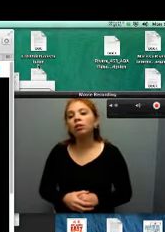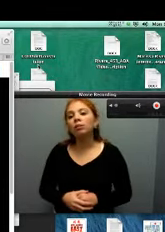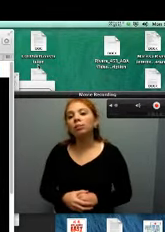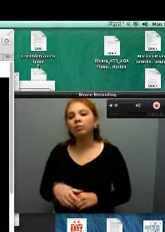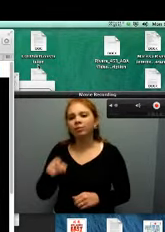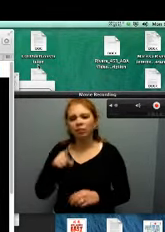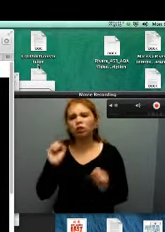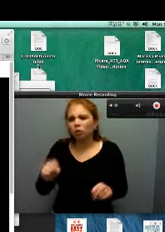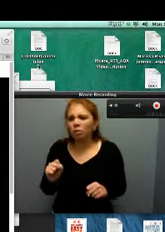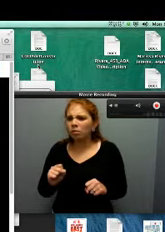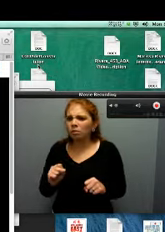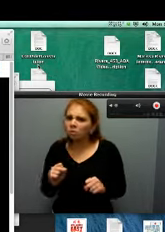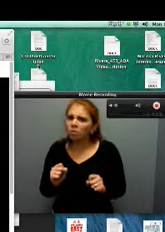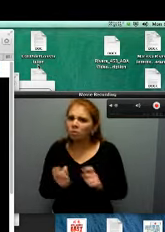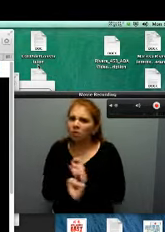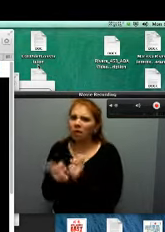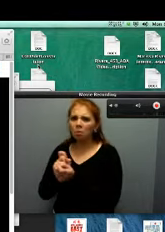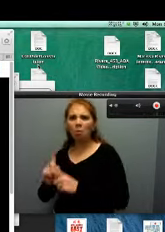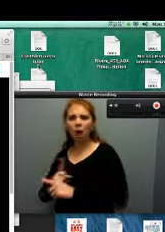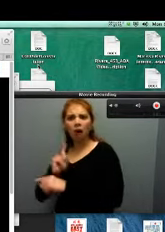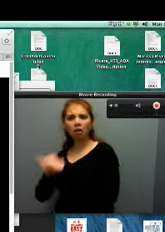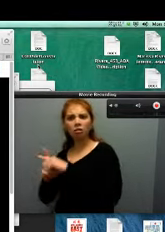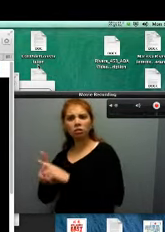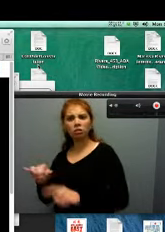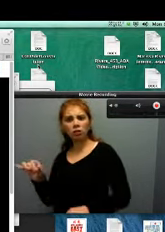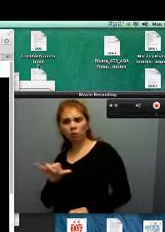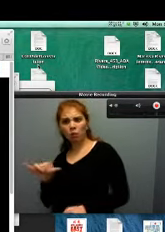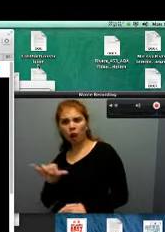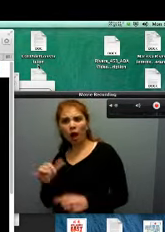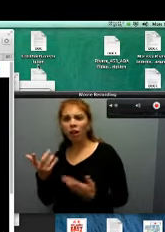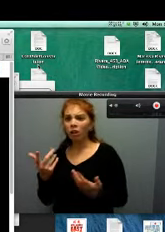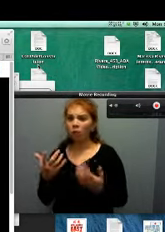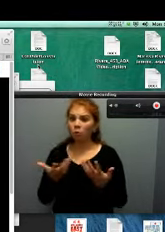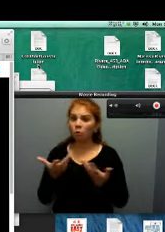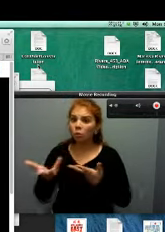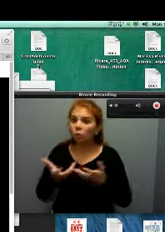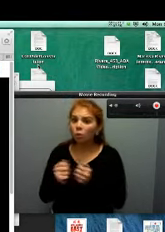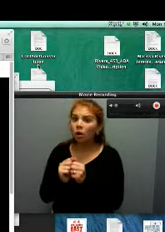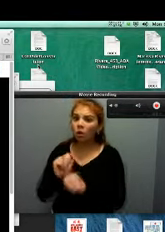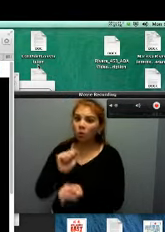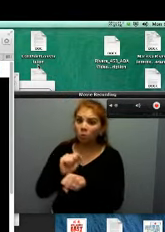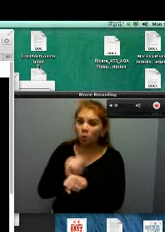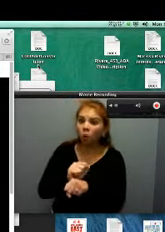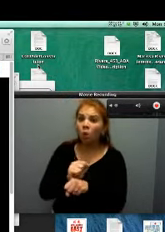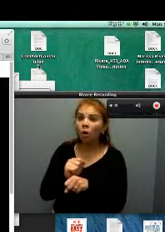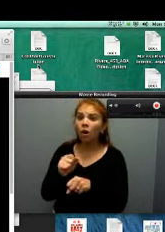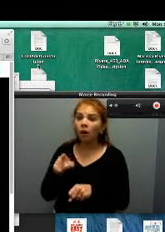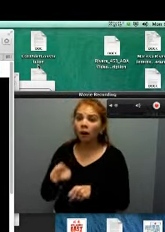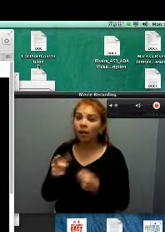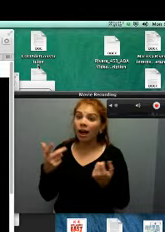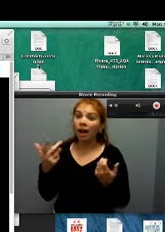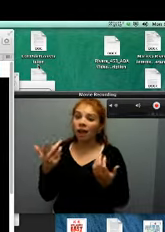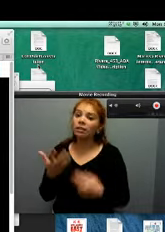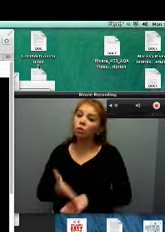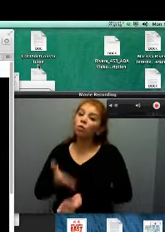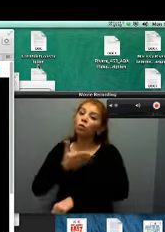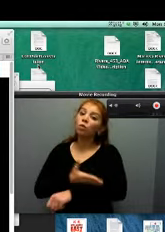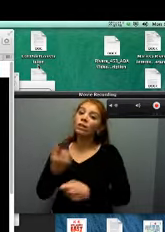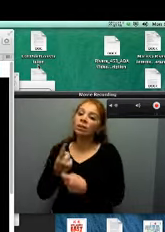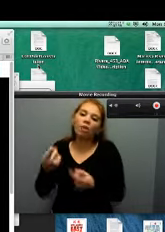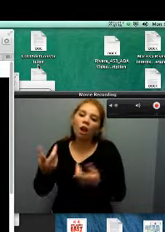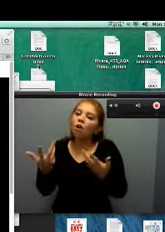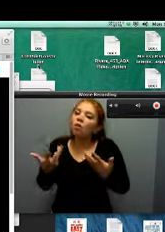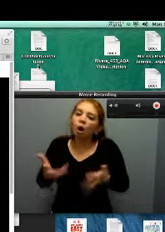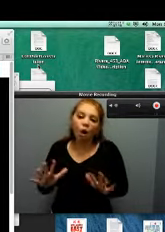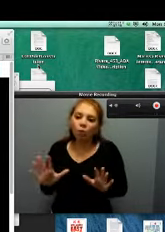This could be positive as well. I mean, you can work with an employee about improving something they already do